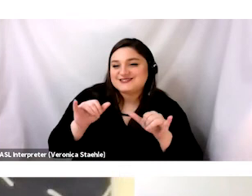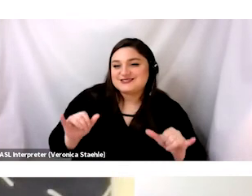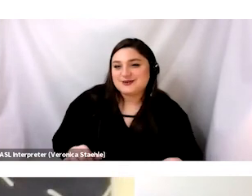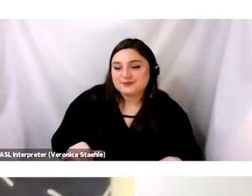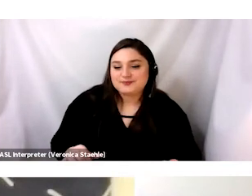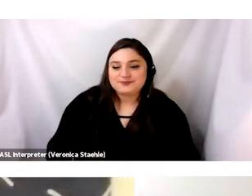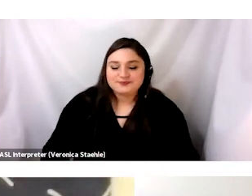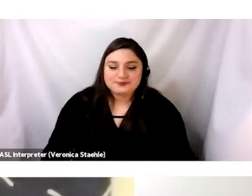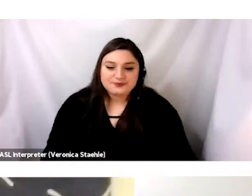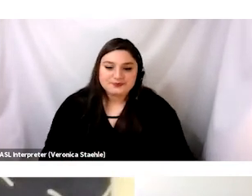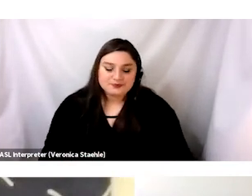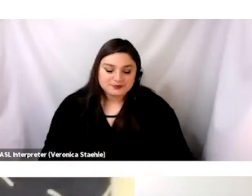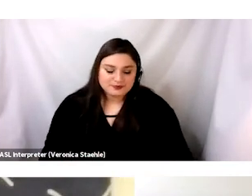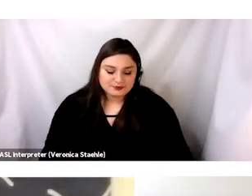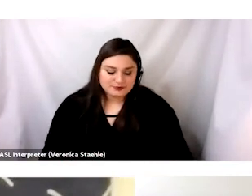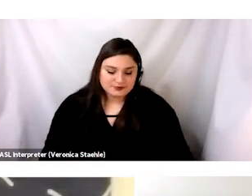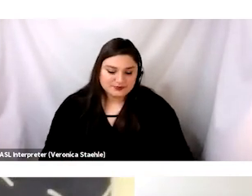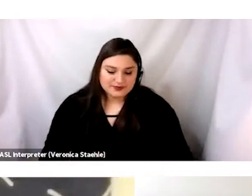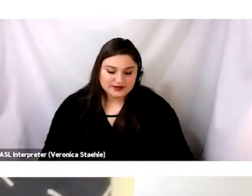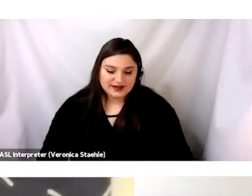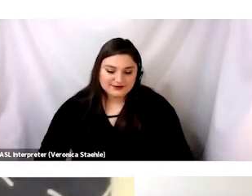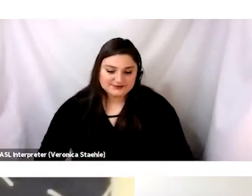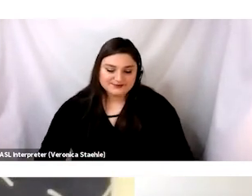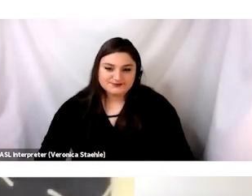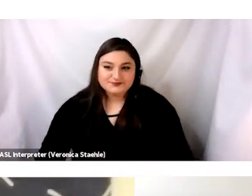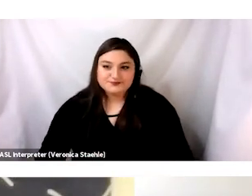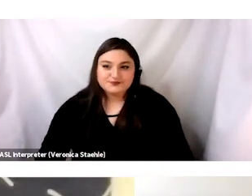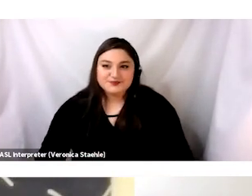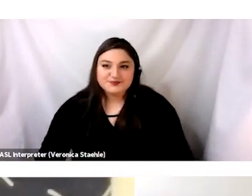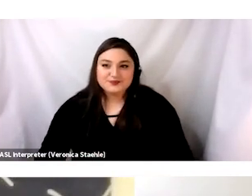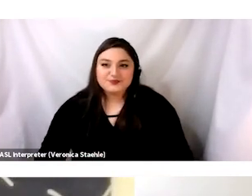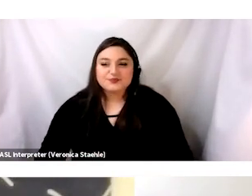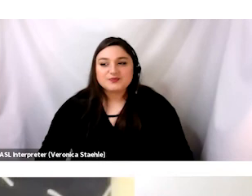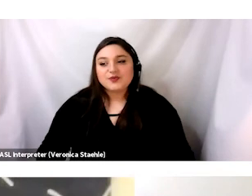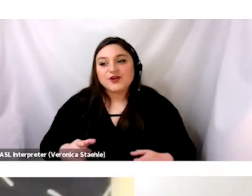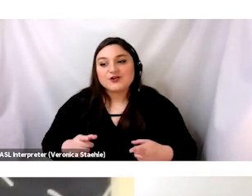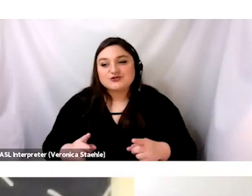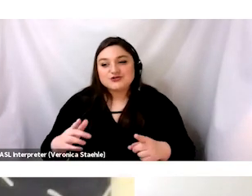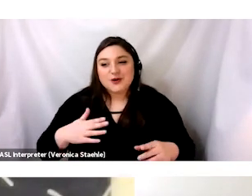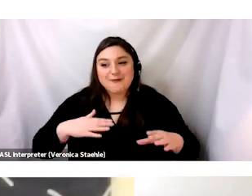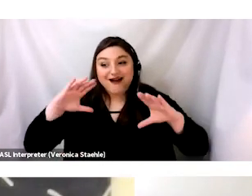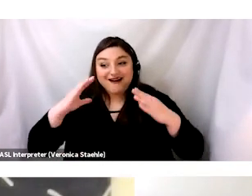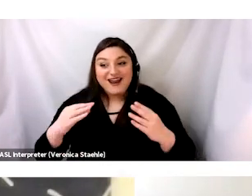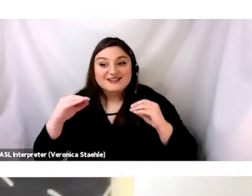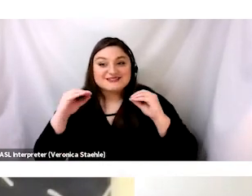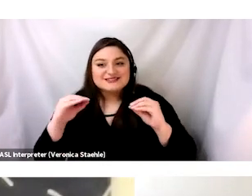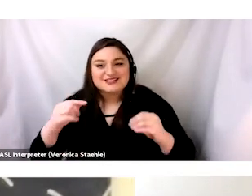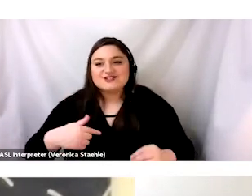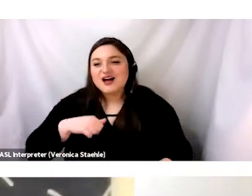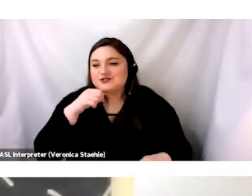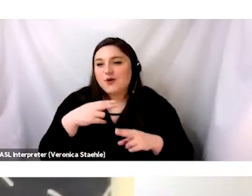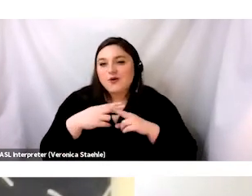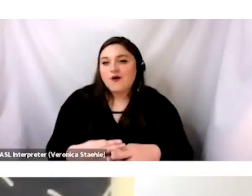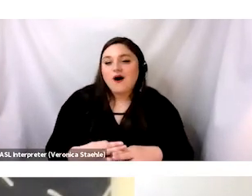whole. When I talk to my classes, I don't refer at the fashion industry as the fashion industry